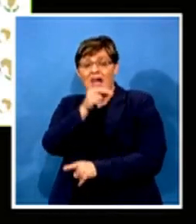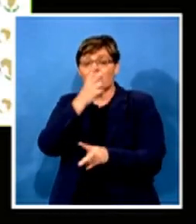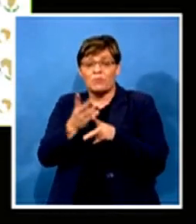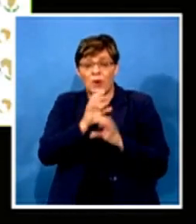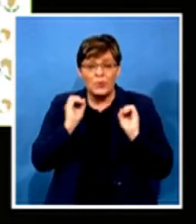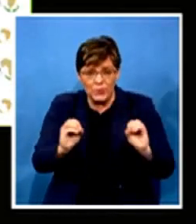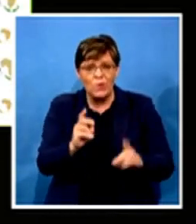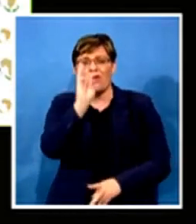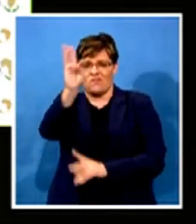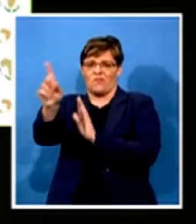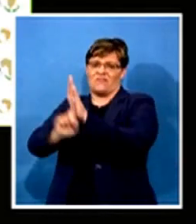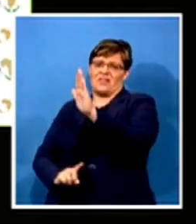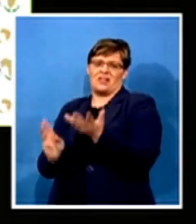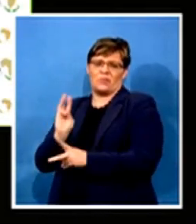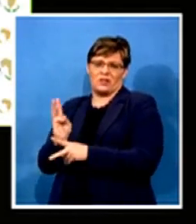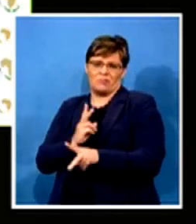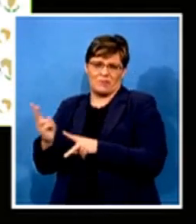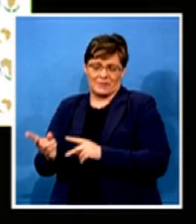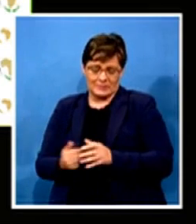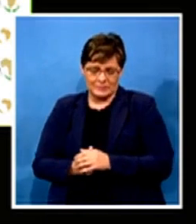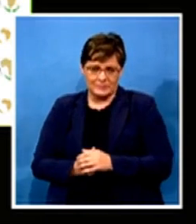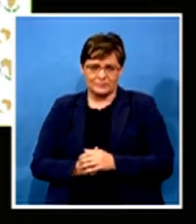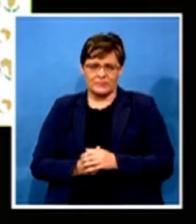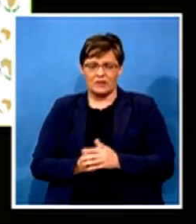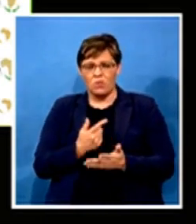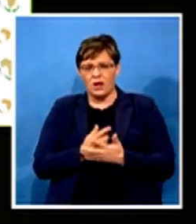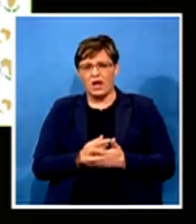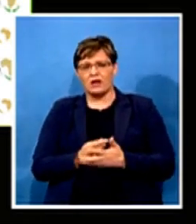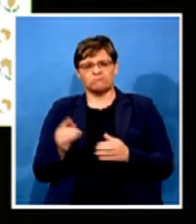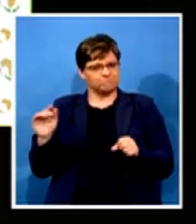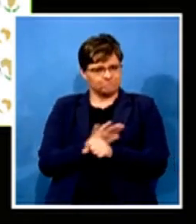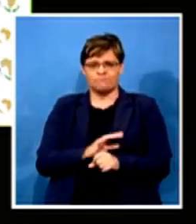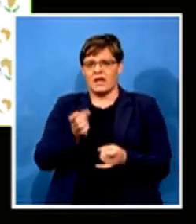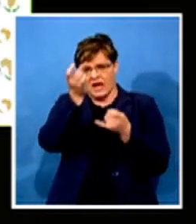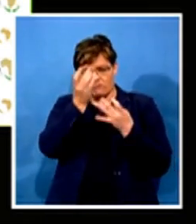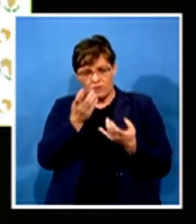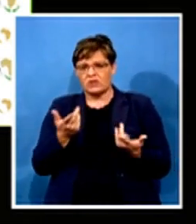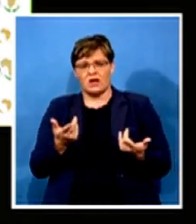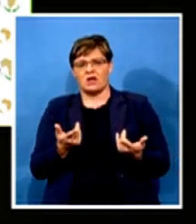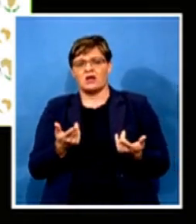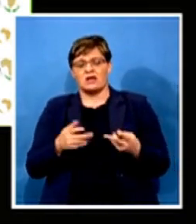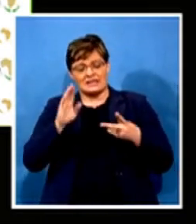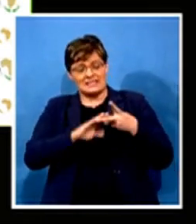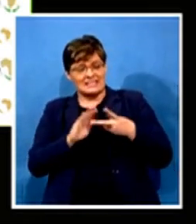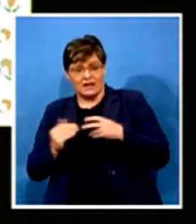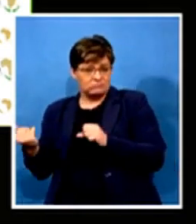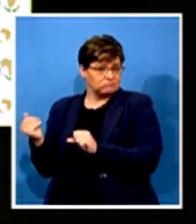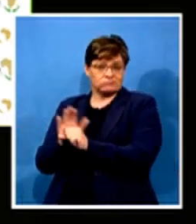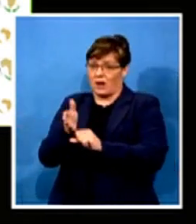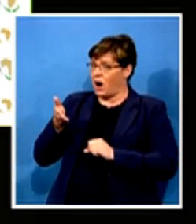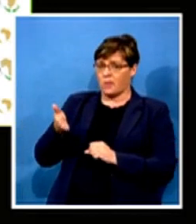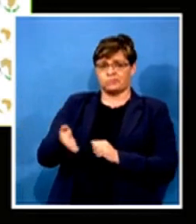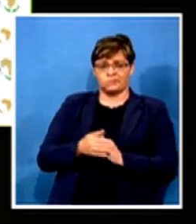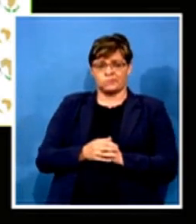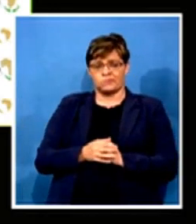back with full speed. As we speak, the second wave is with us. And the only way that we are going to win